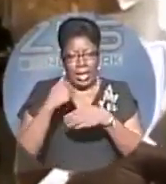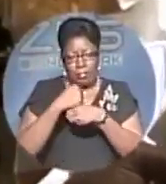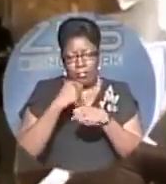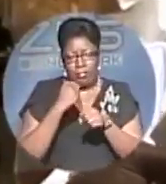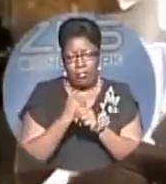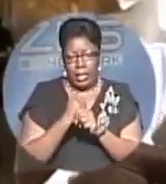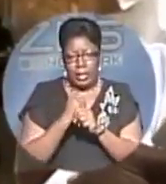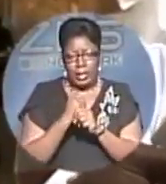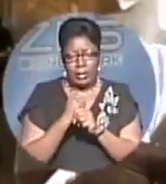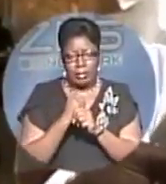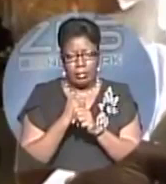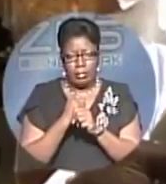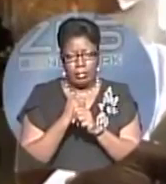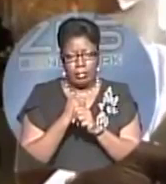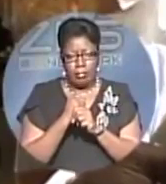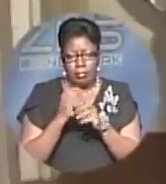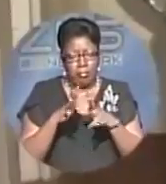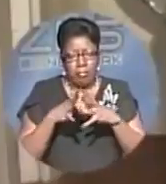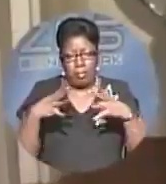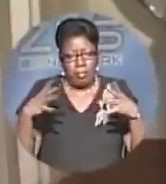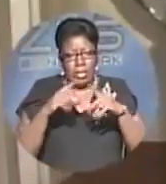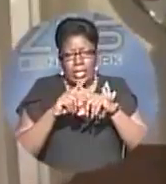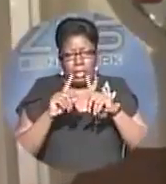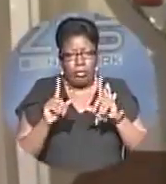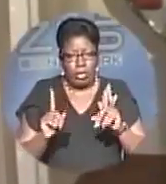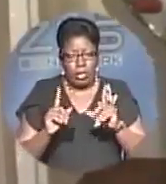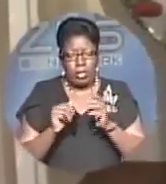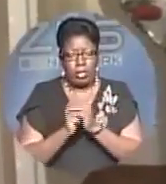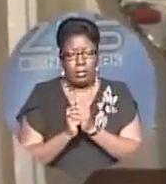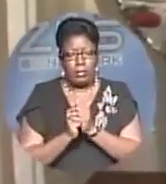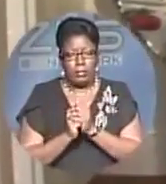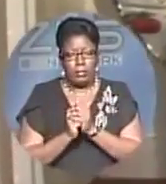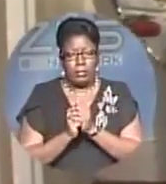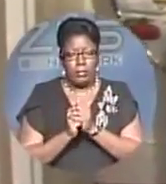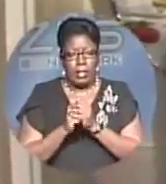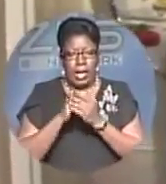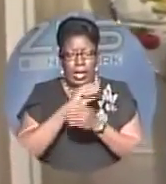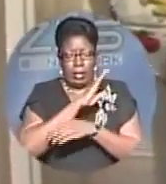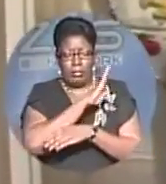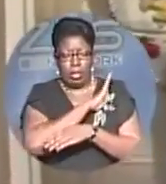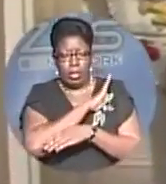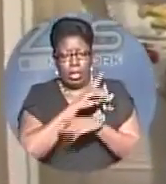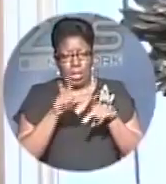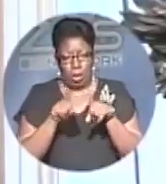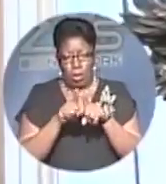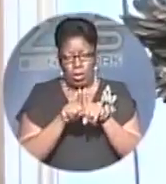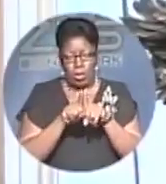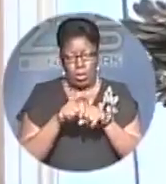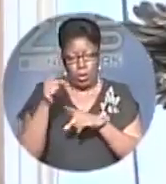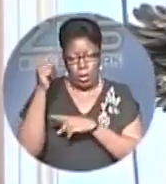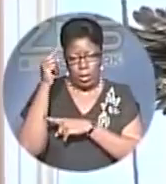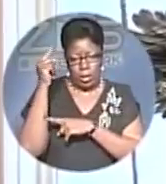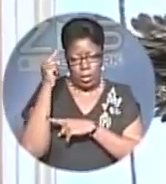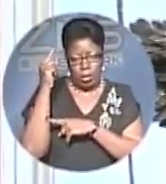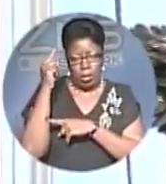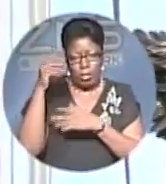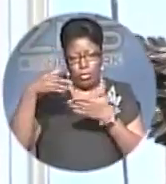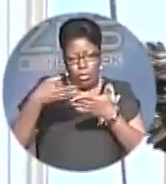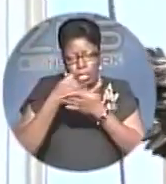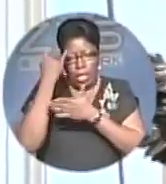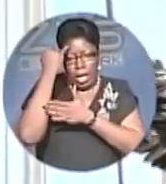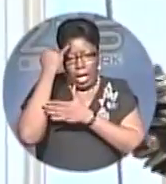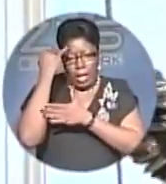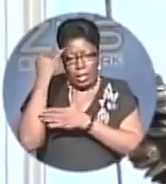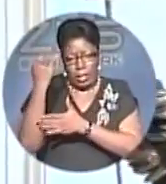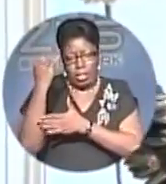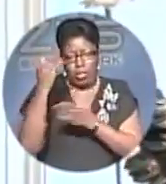whole a big difference. Jackson always believed in young people and the innovation their fresh ideas could bring to the further